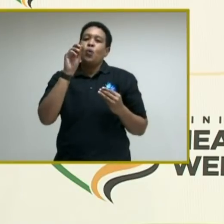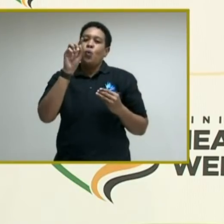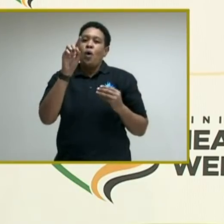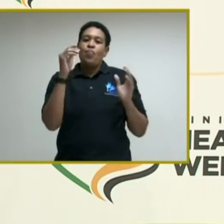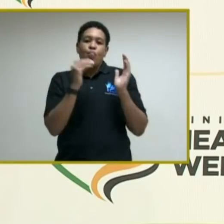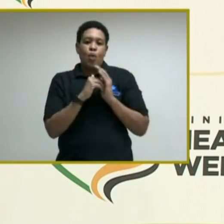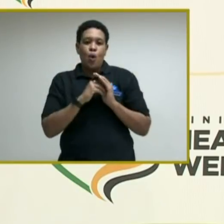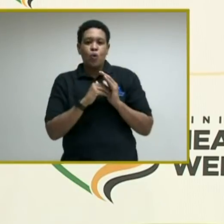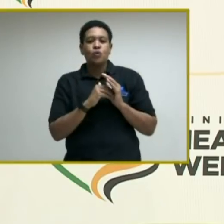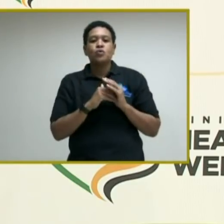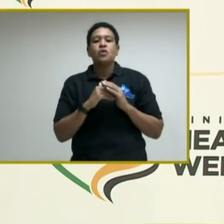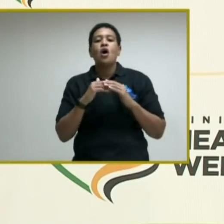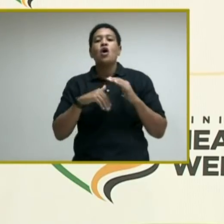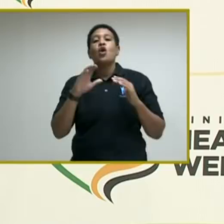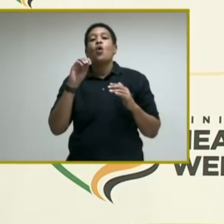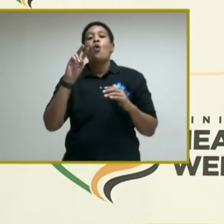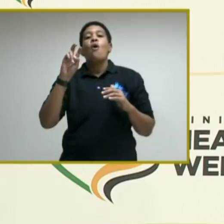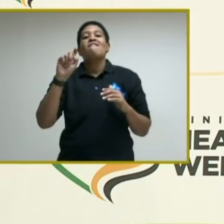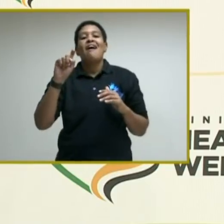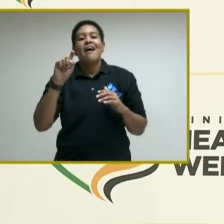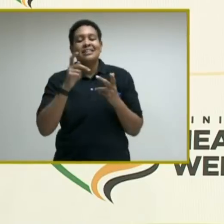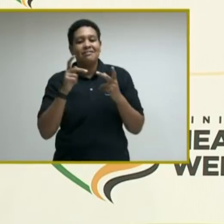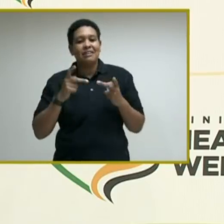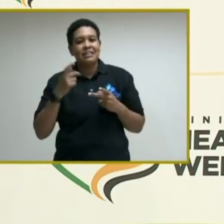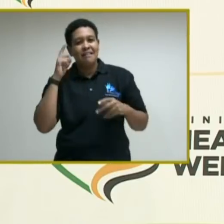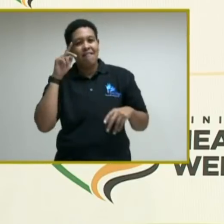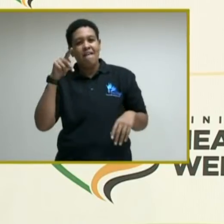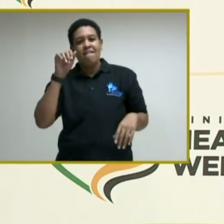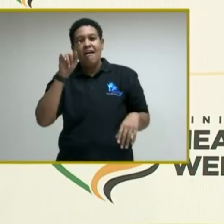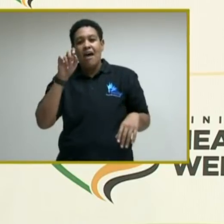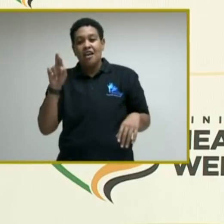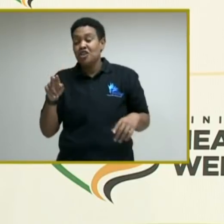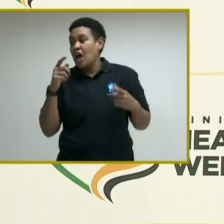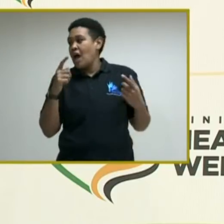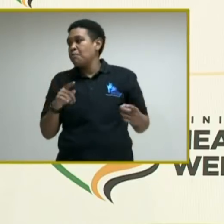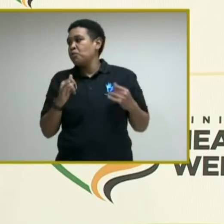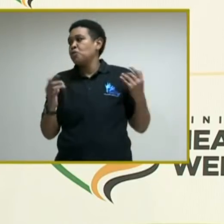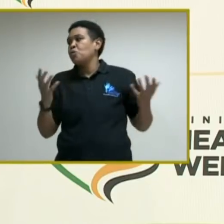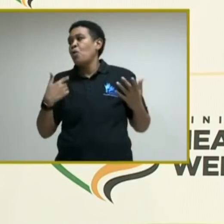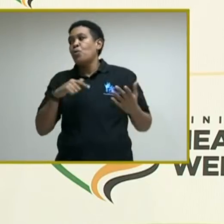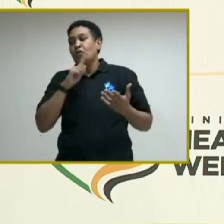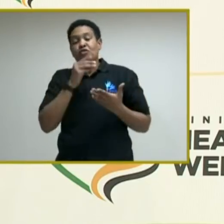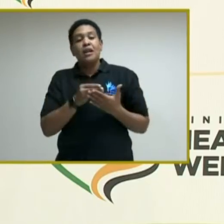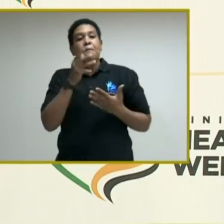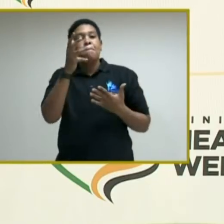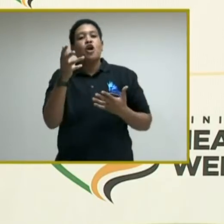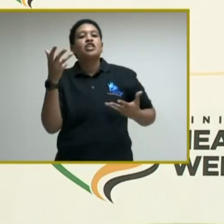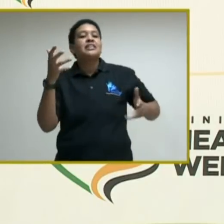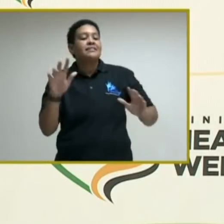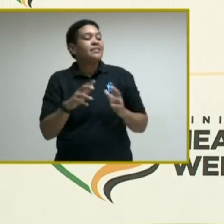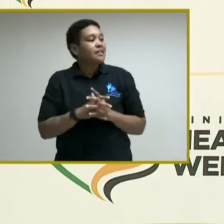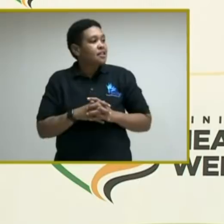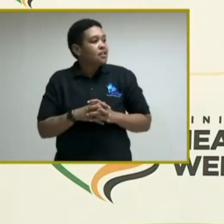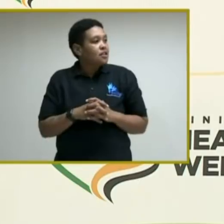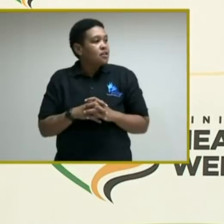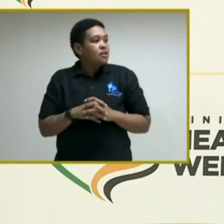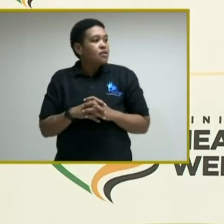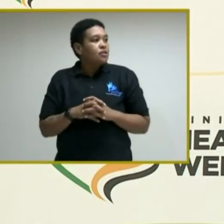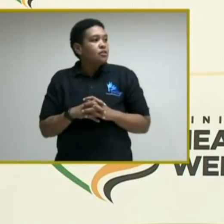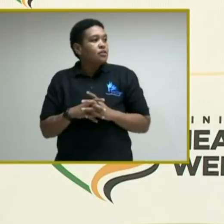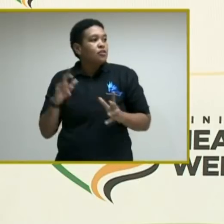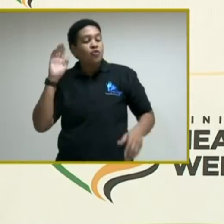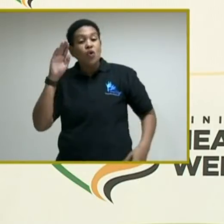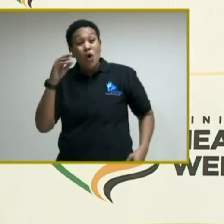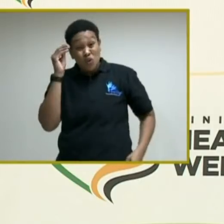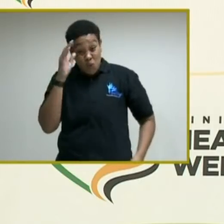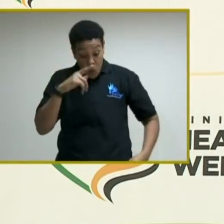201,000 under the COVAX facility for Pfizer, which is what we have purchased. So all told, there's